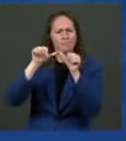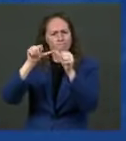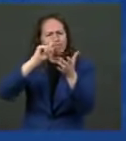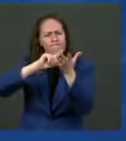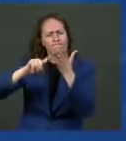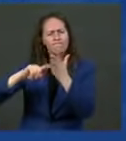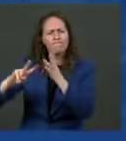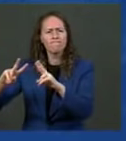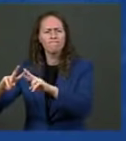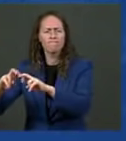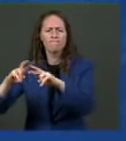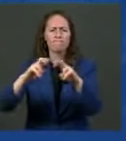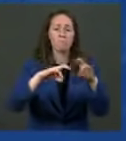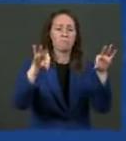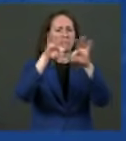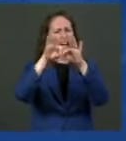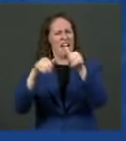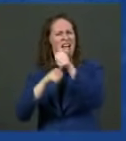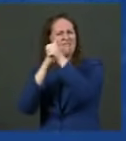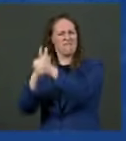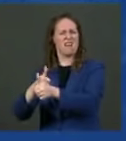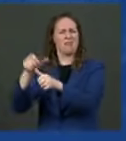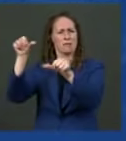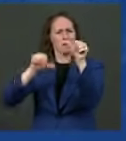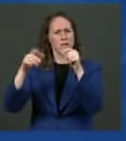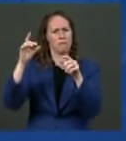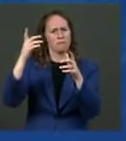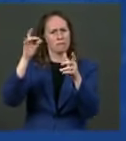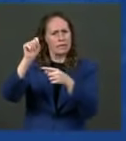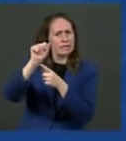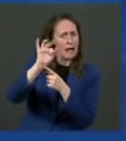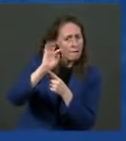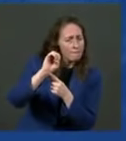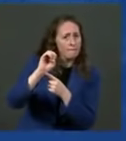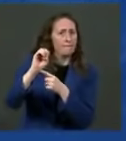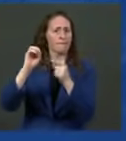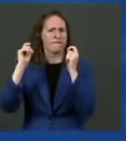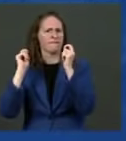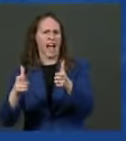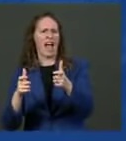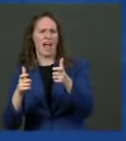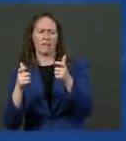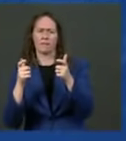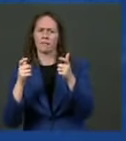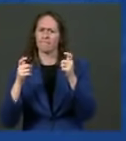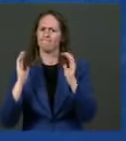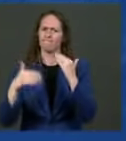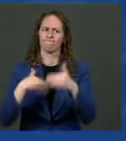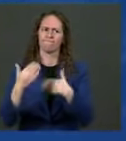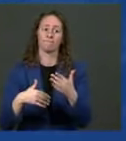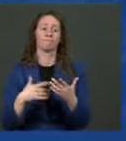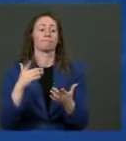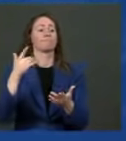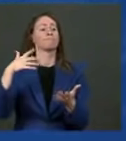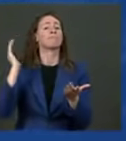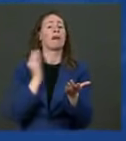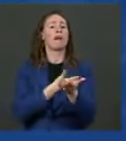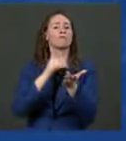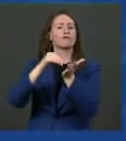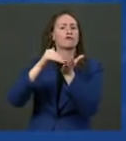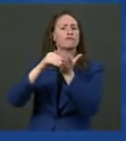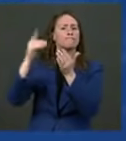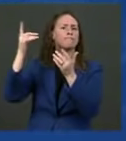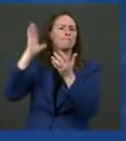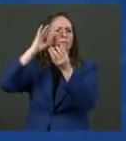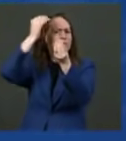science as safely and as quickly as possible. And our nation's doctors will keep the public updated on the process so